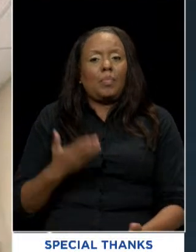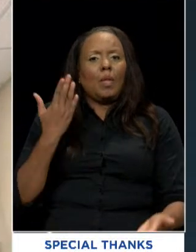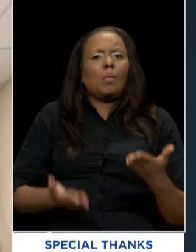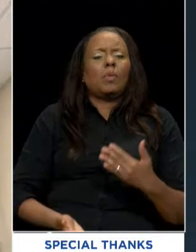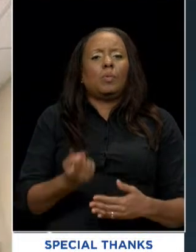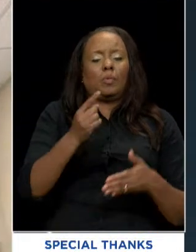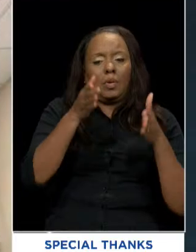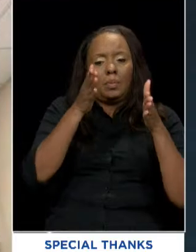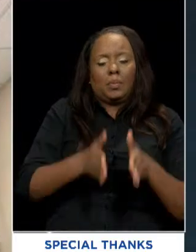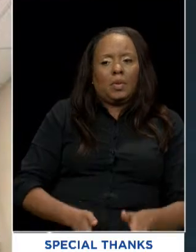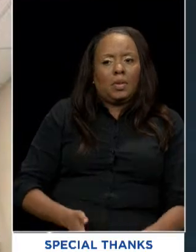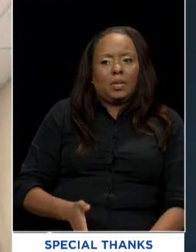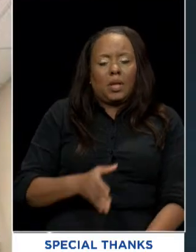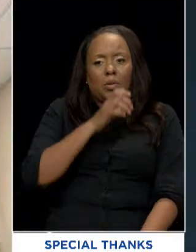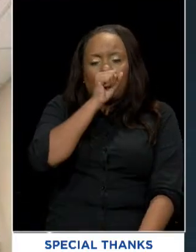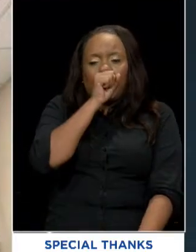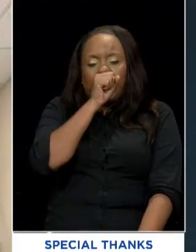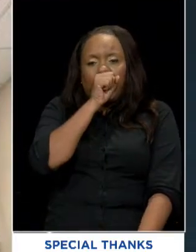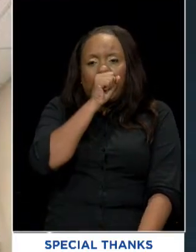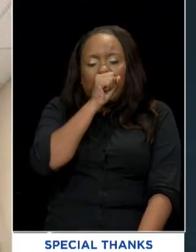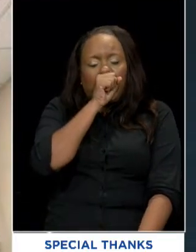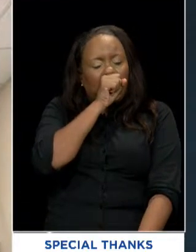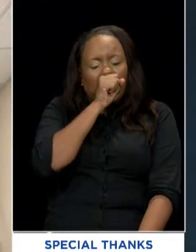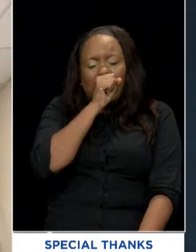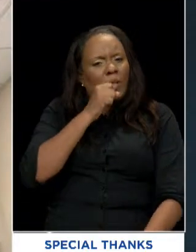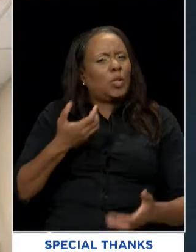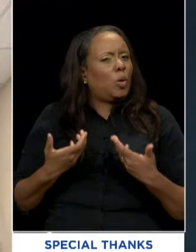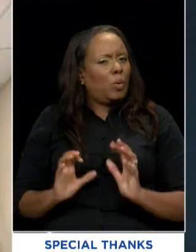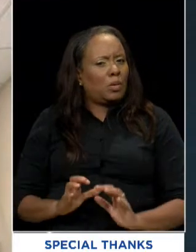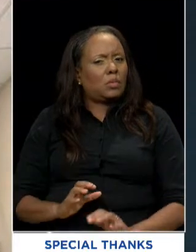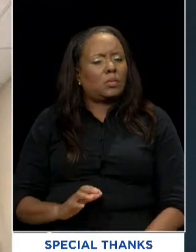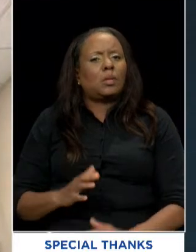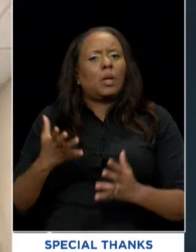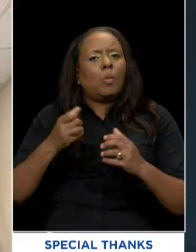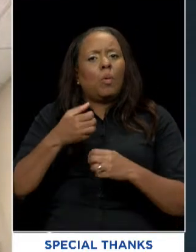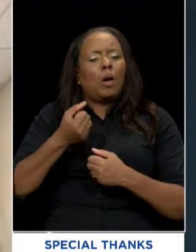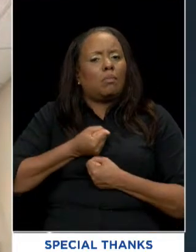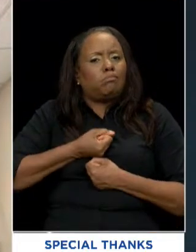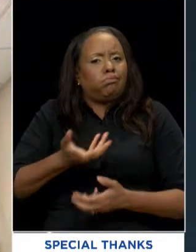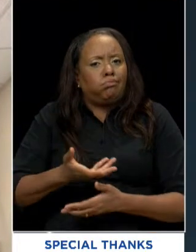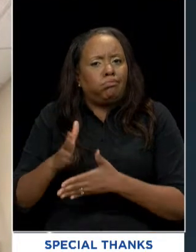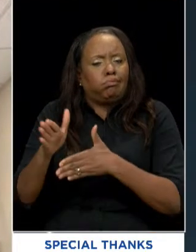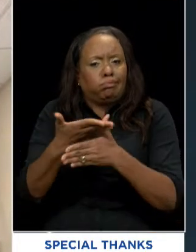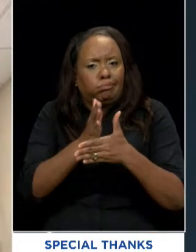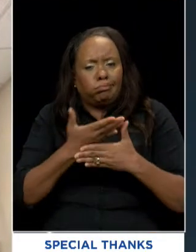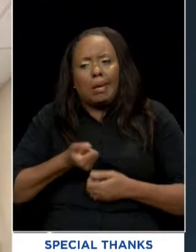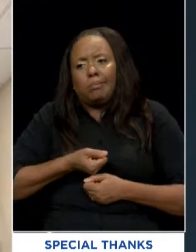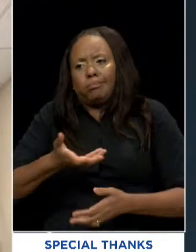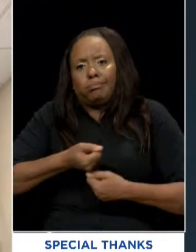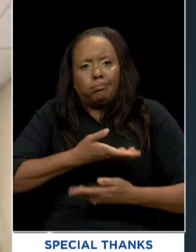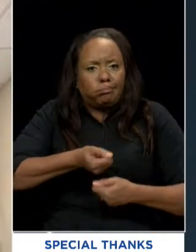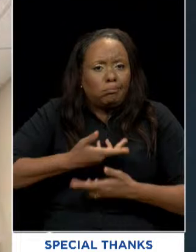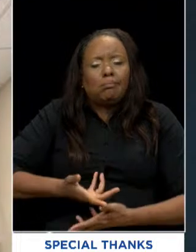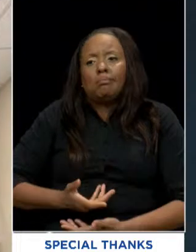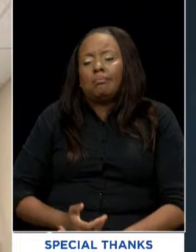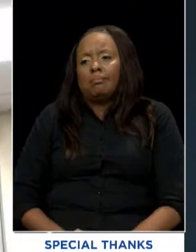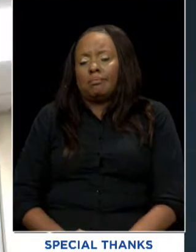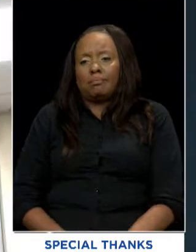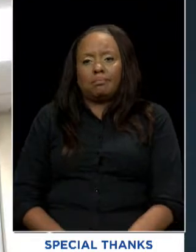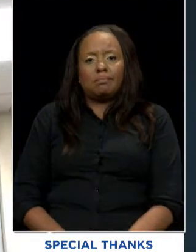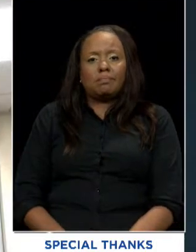in silence, quite frankly, and that's not what you really want, because as I said, it's really a two-way street there. Okay.